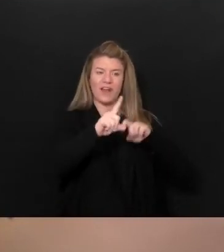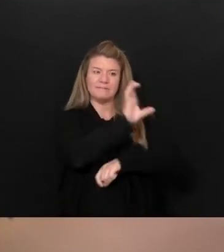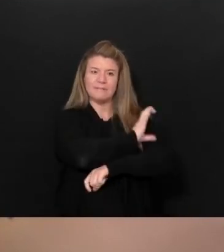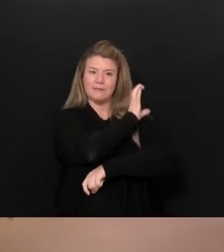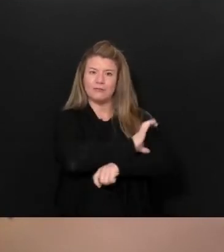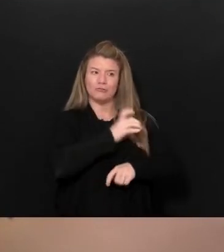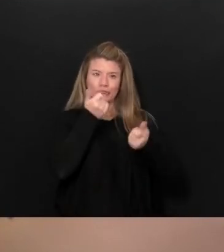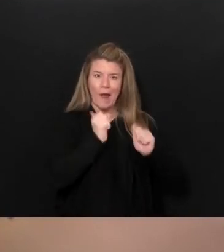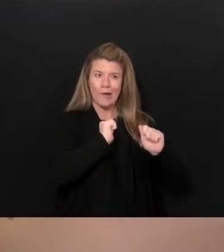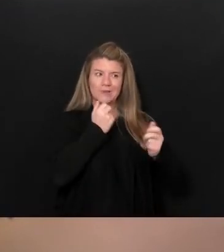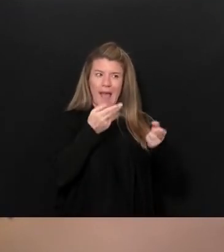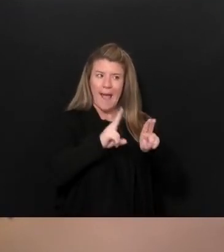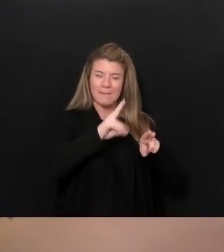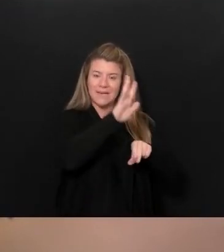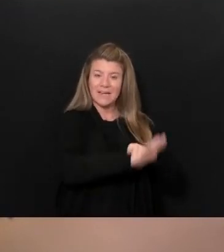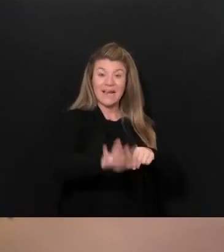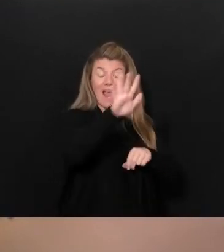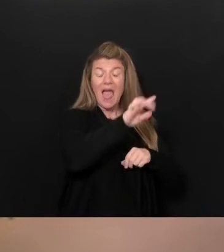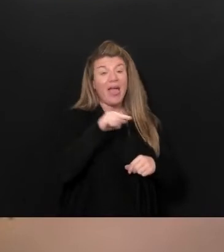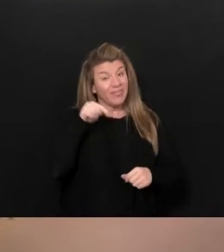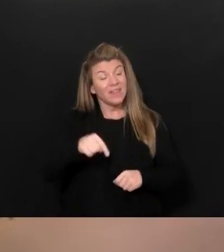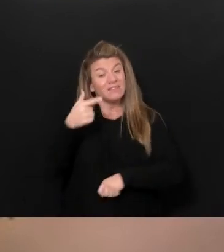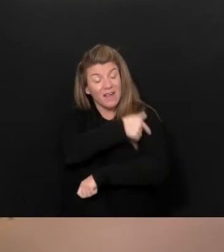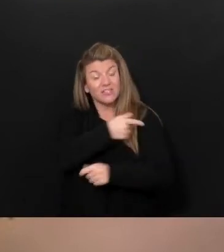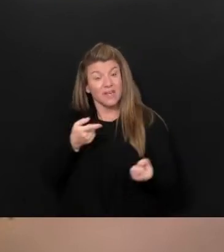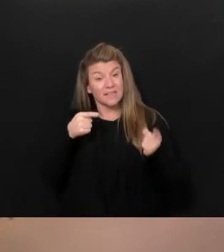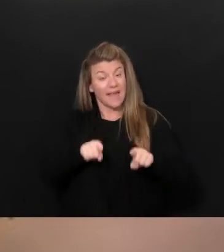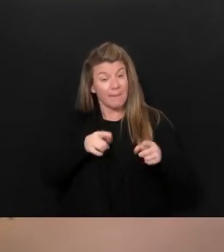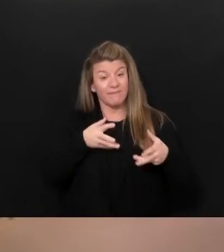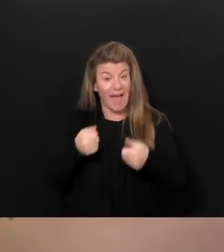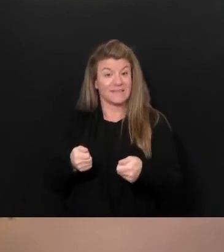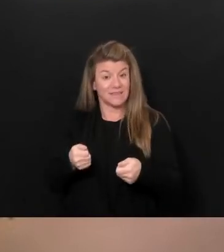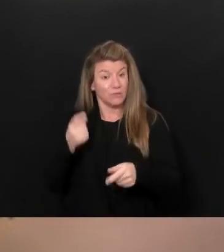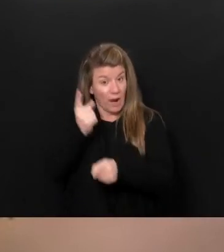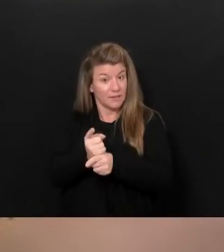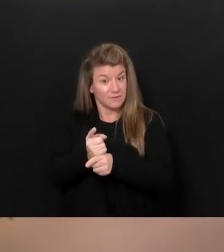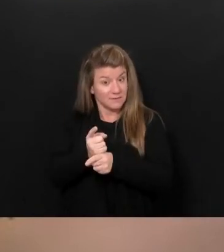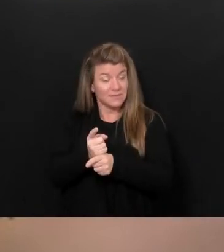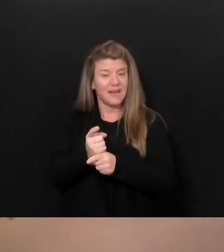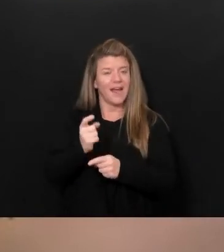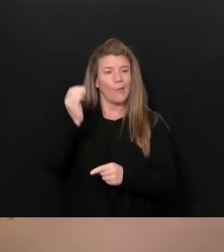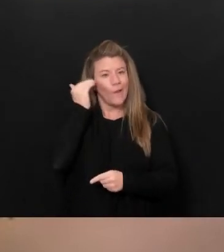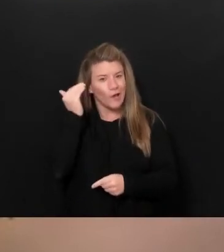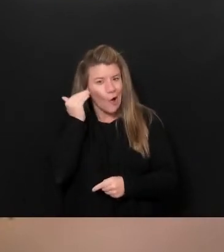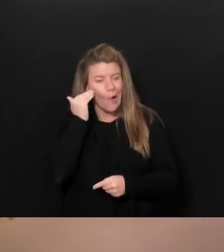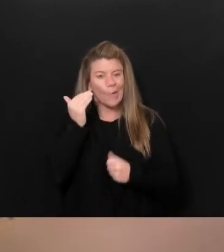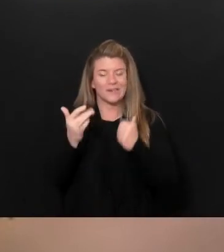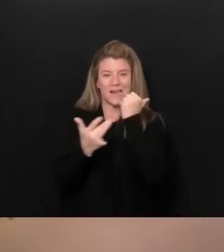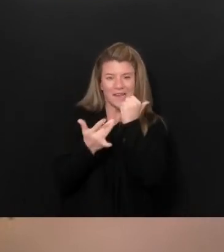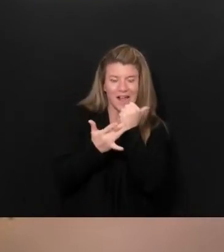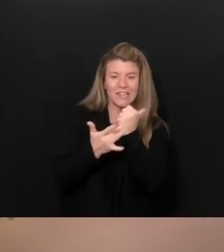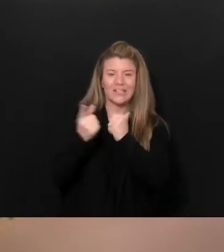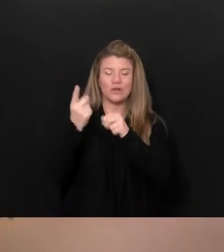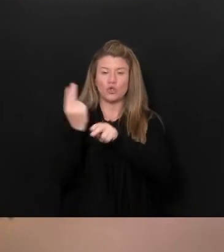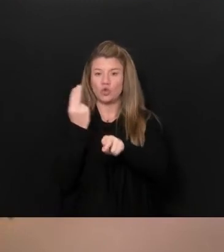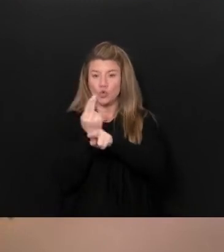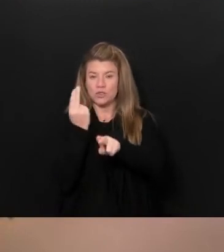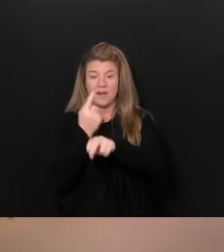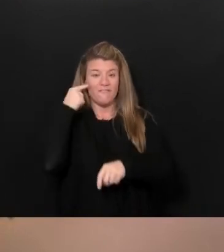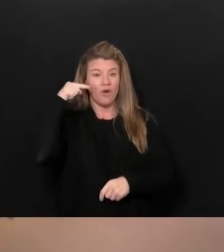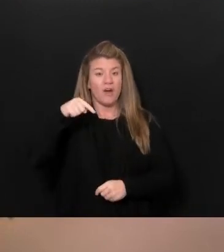This vaccine has moved very rapidly, and I think all of us know that. And the technology that's being used, at least for